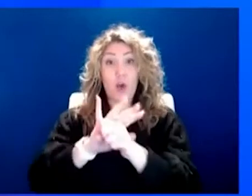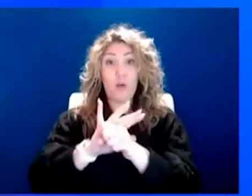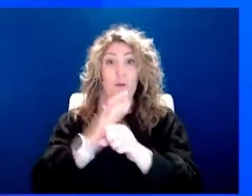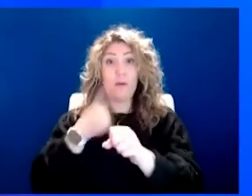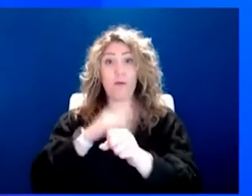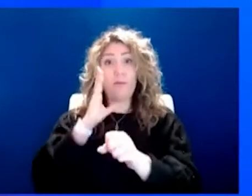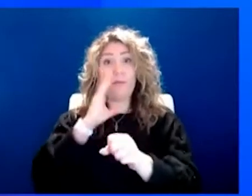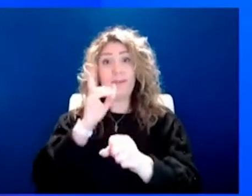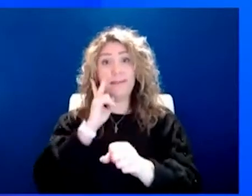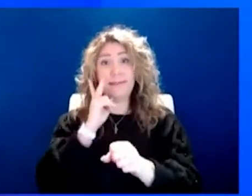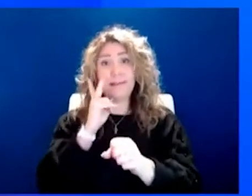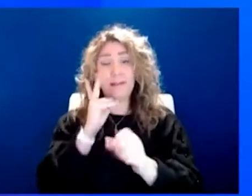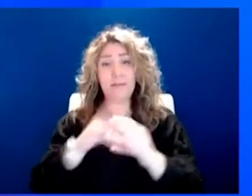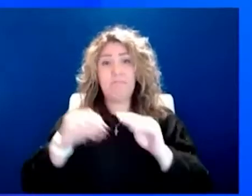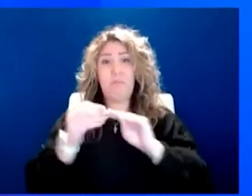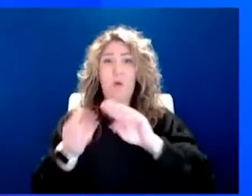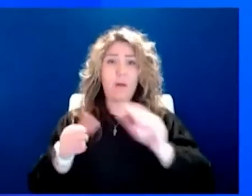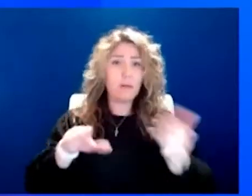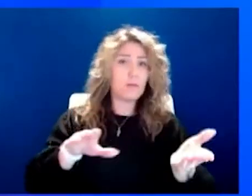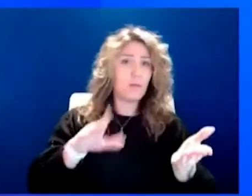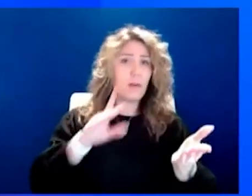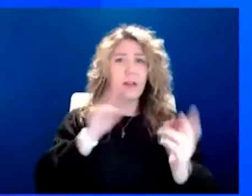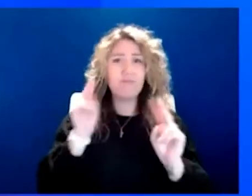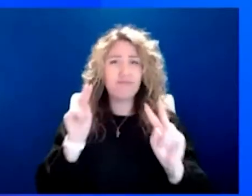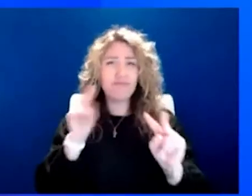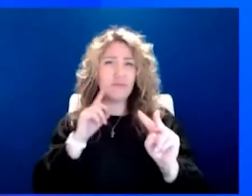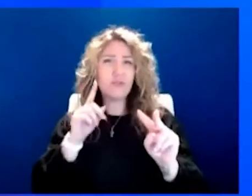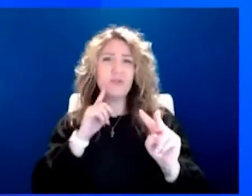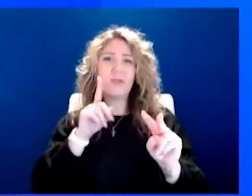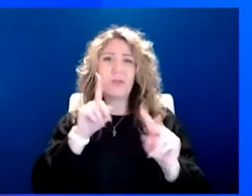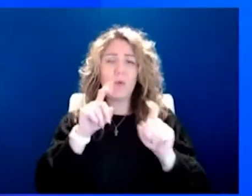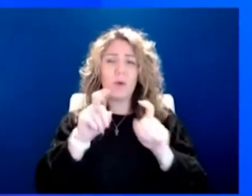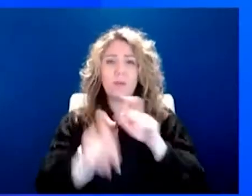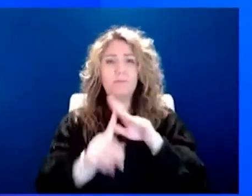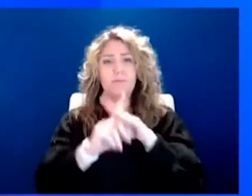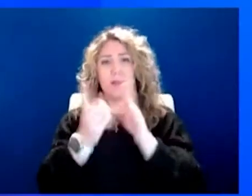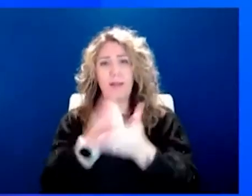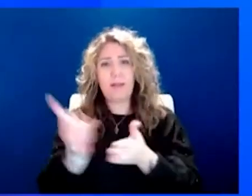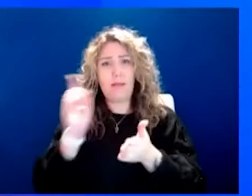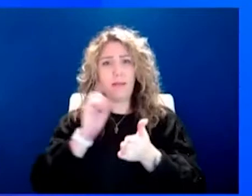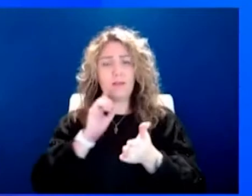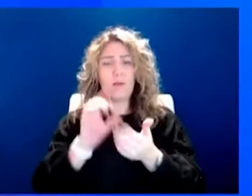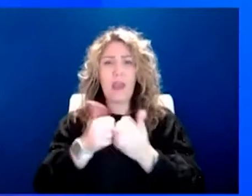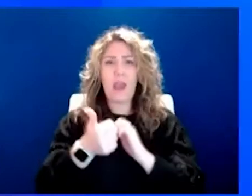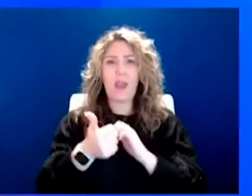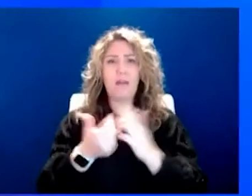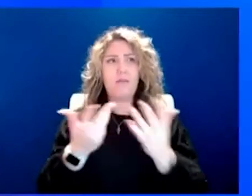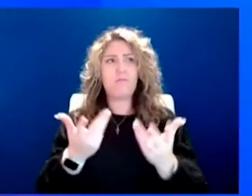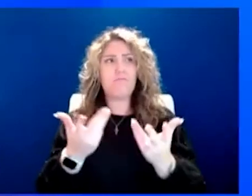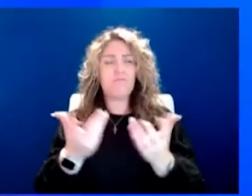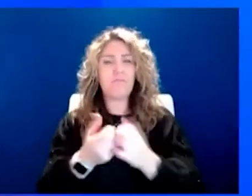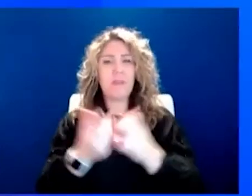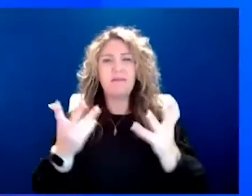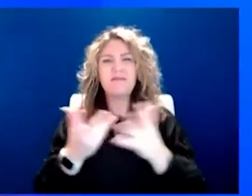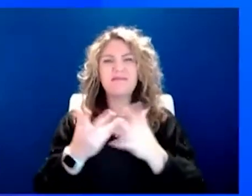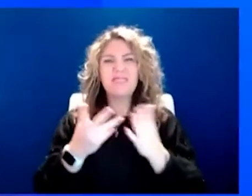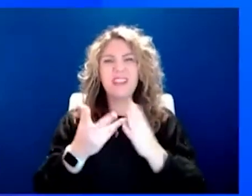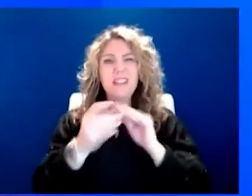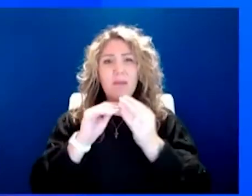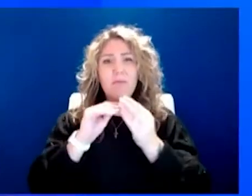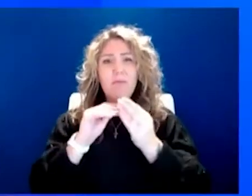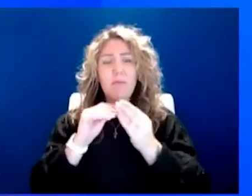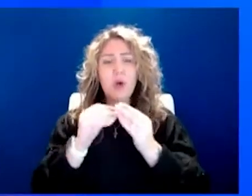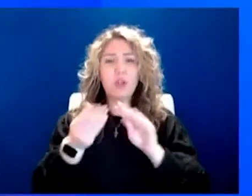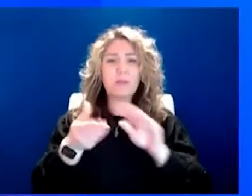more deaths. So I looked at, because this question came up last week, how many deaths do we typically see on any given month? And in the 2 years leading up